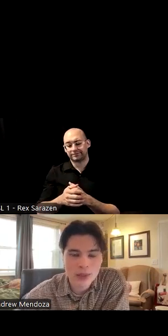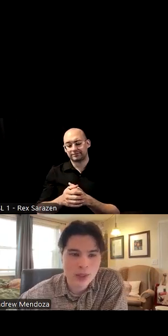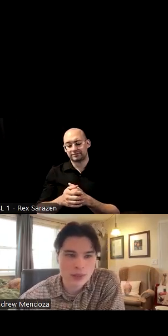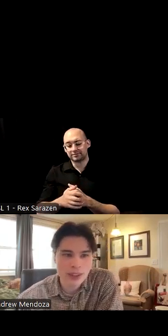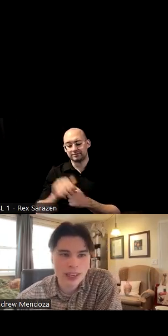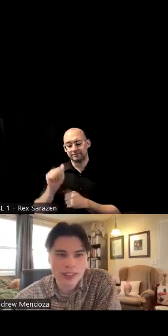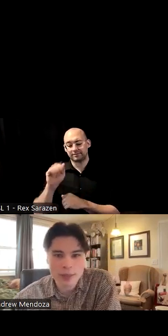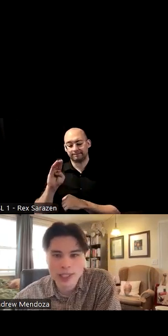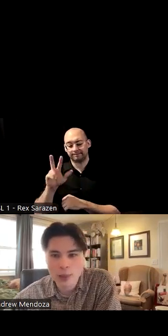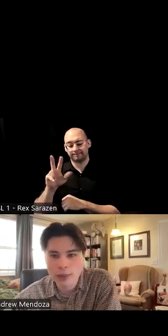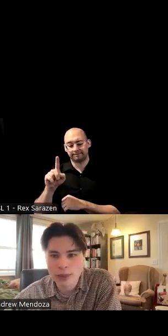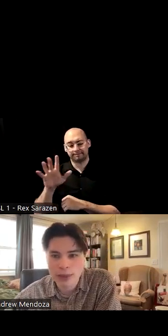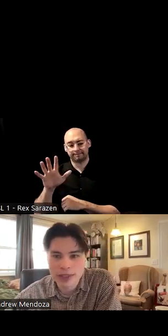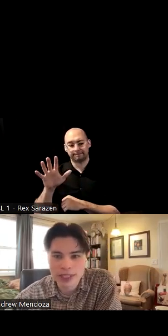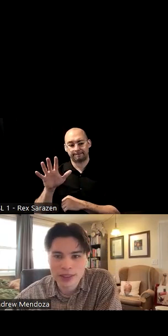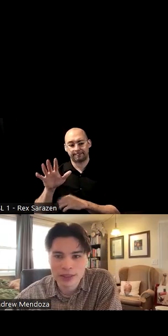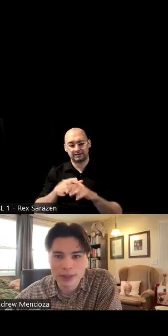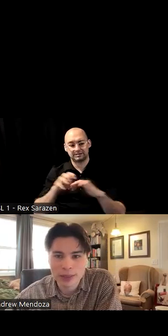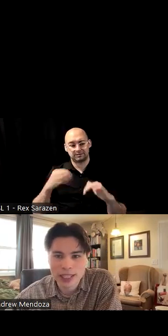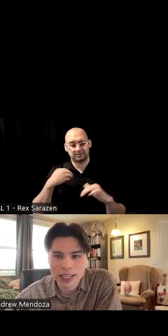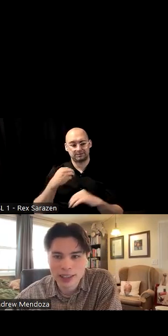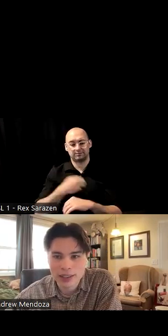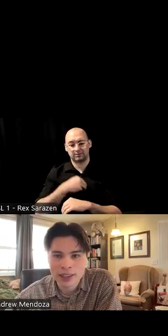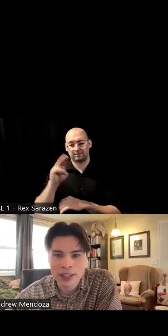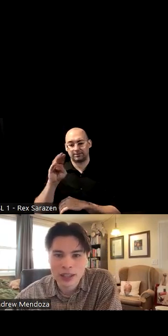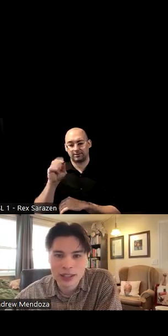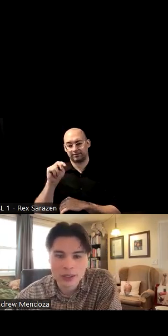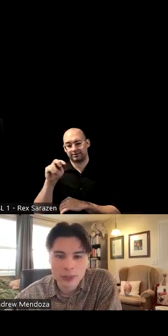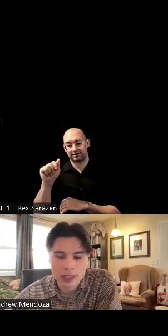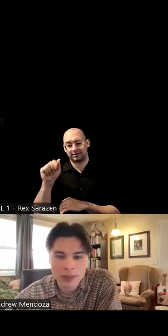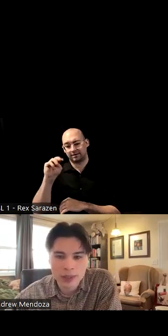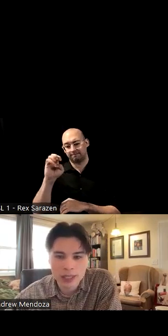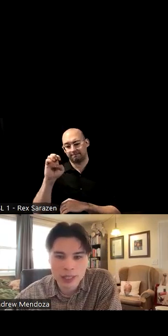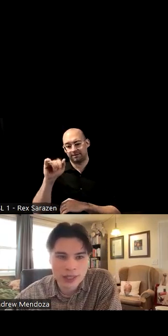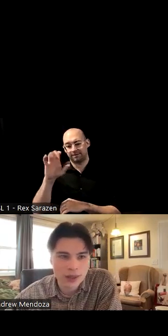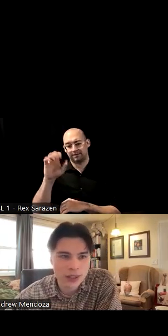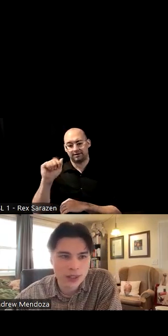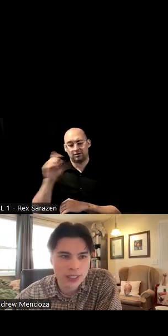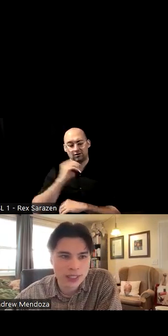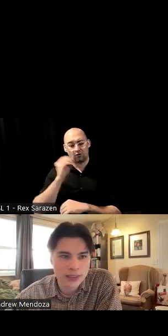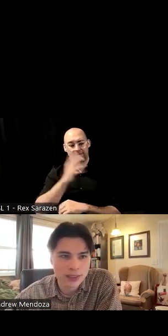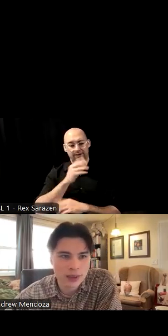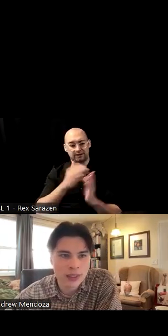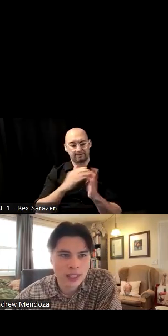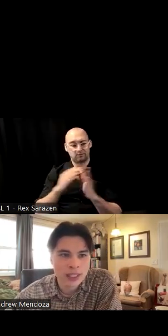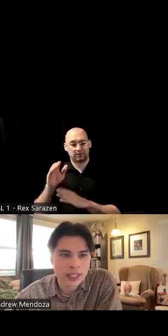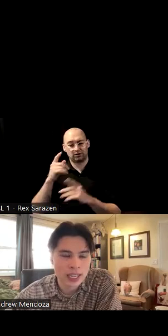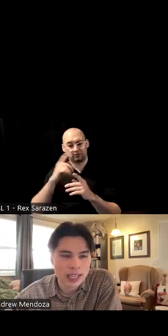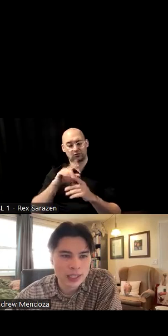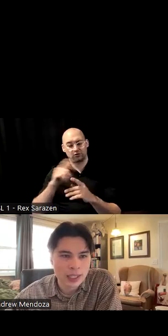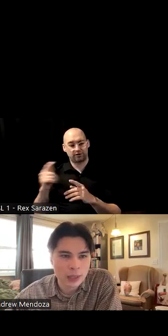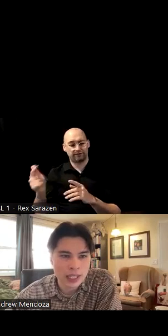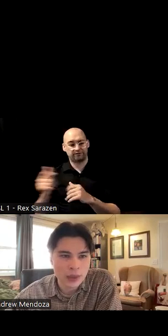AB 315 by Assemblymember Bonta for Medi-Cal, home and community-based alternatives. So